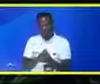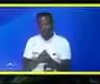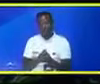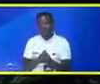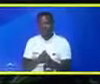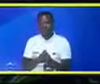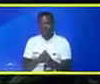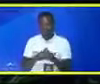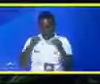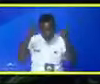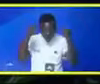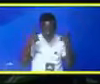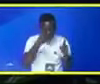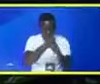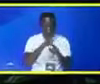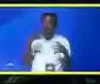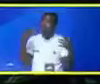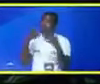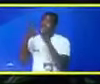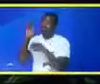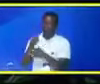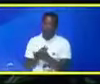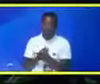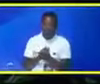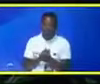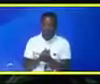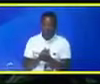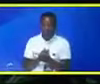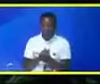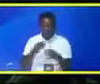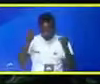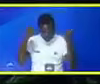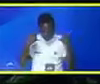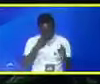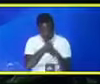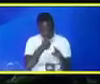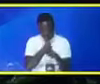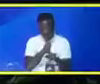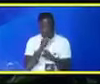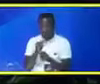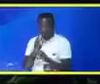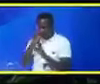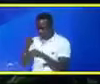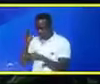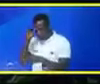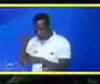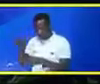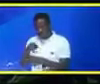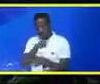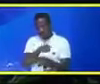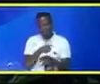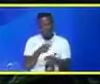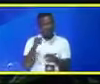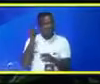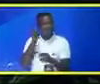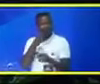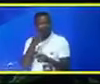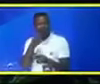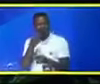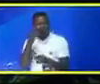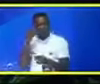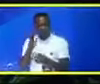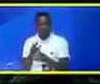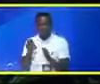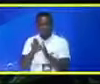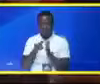A judge that does not fear God. A judge that does not regard men. Who then does he listen to? And the